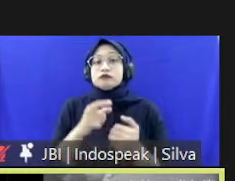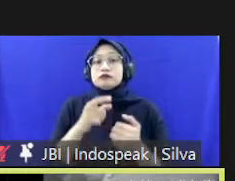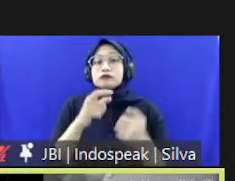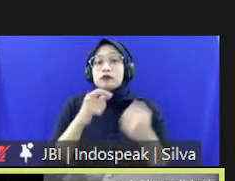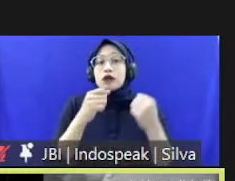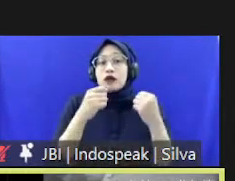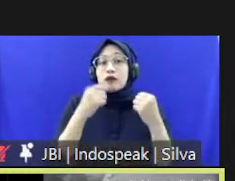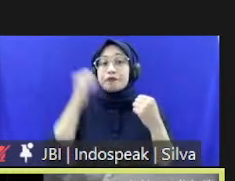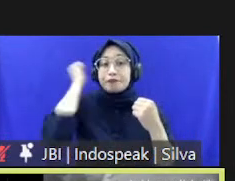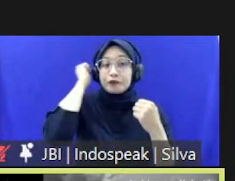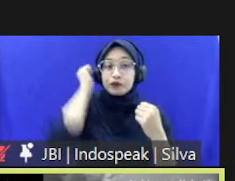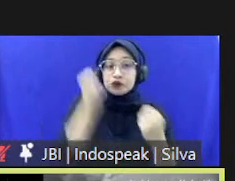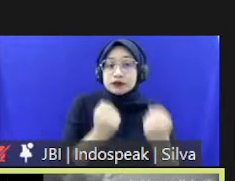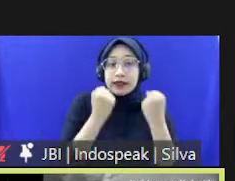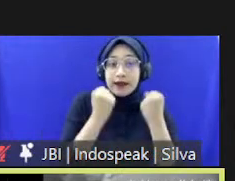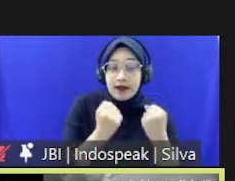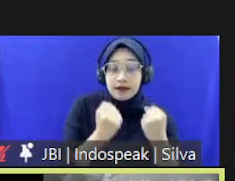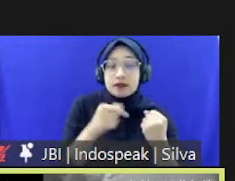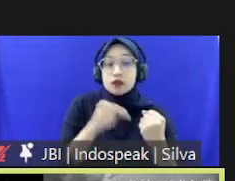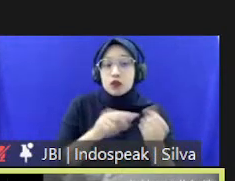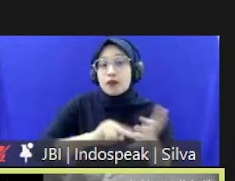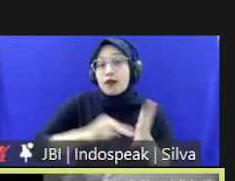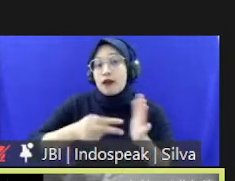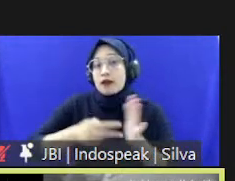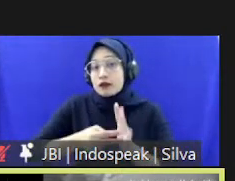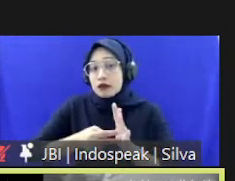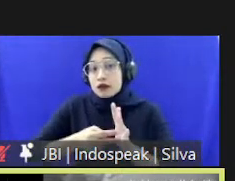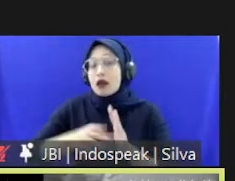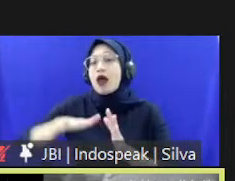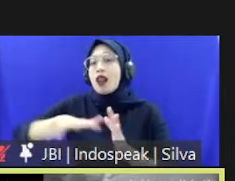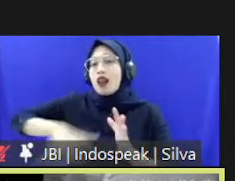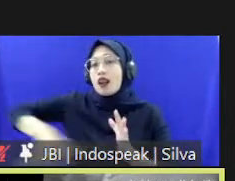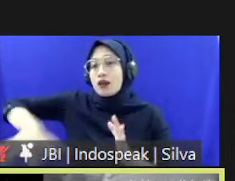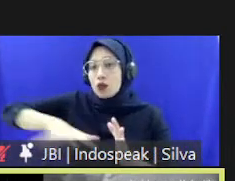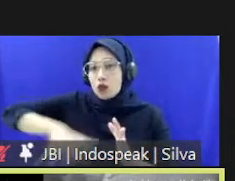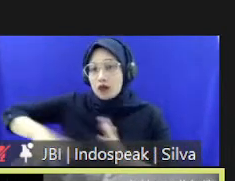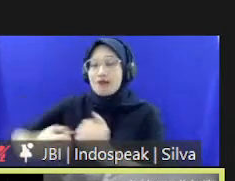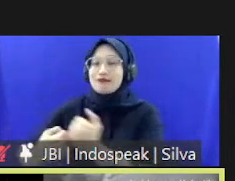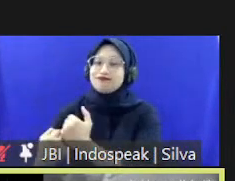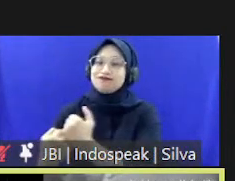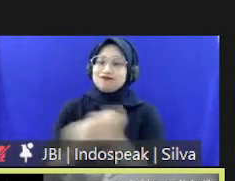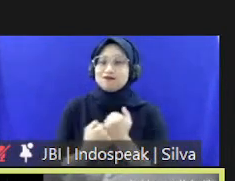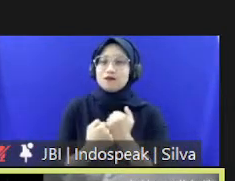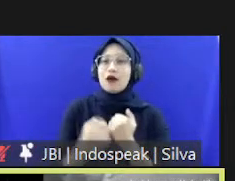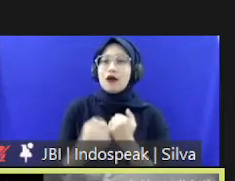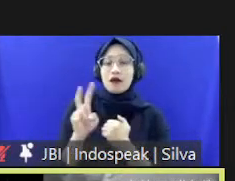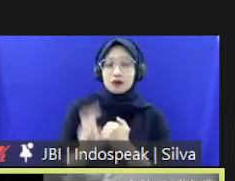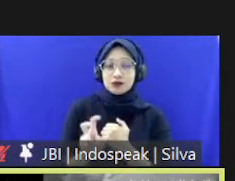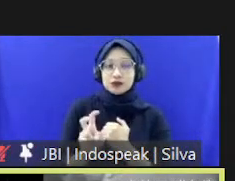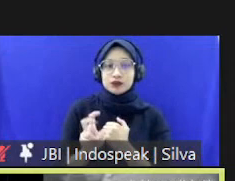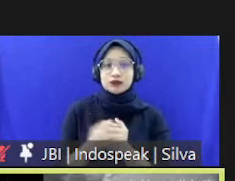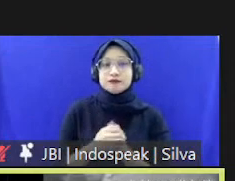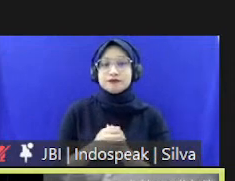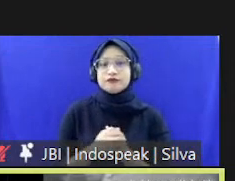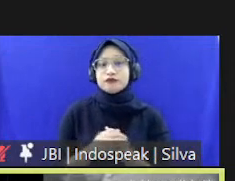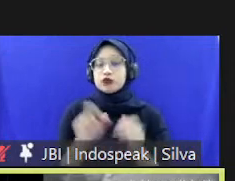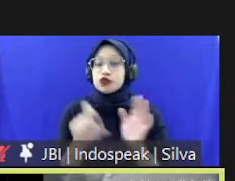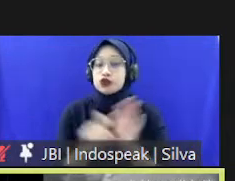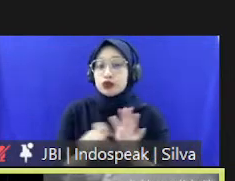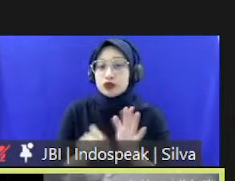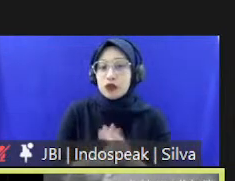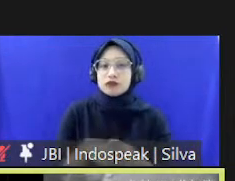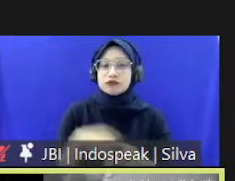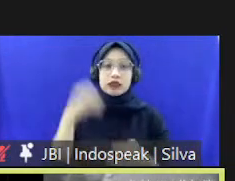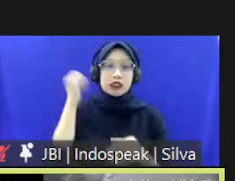by the condition they're living, whether they're starting when they're early age, and also the partner and the family.